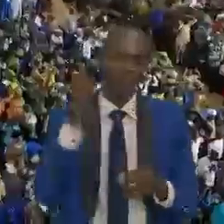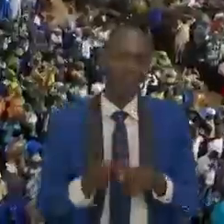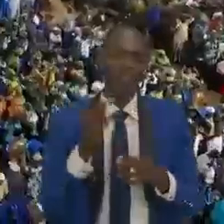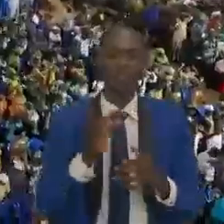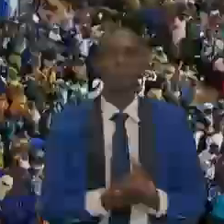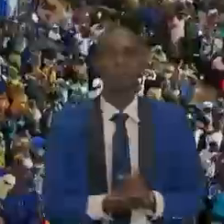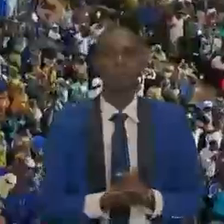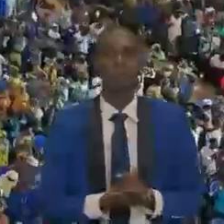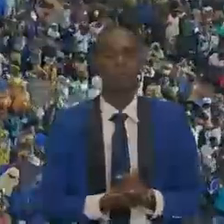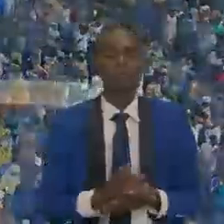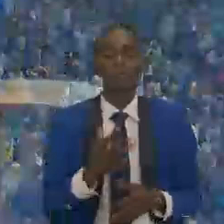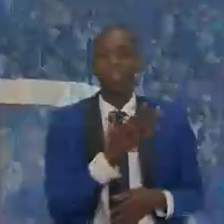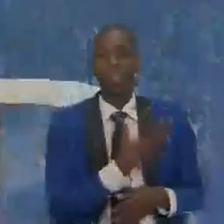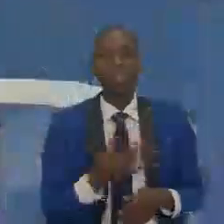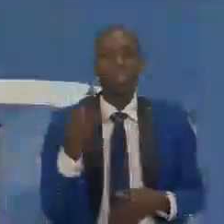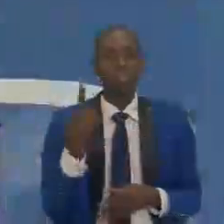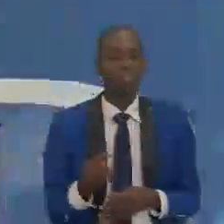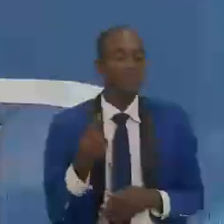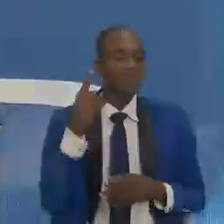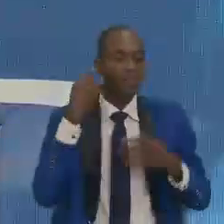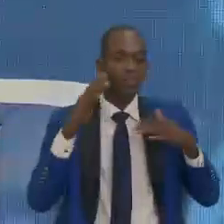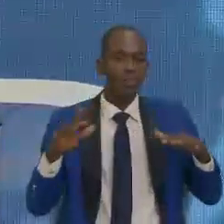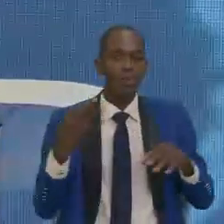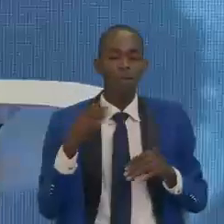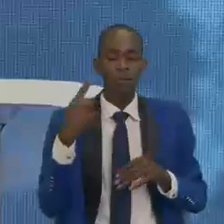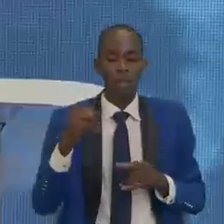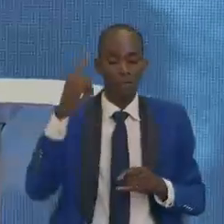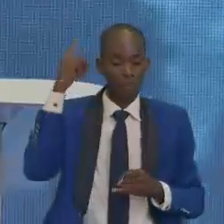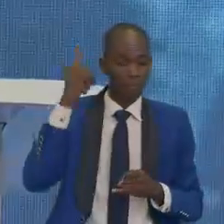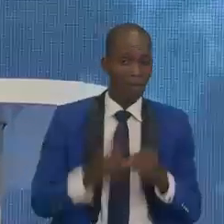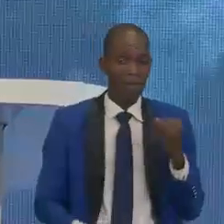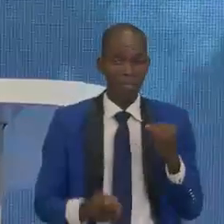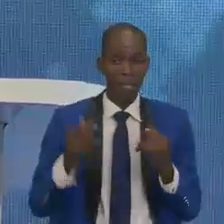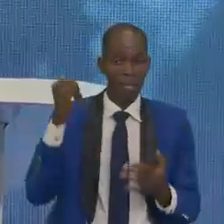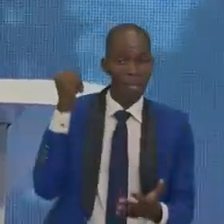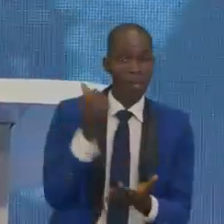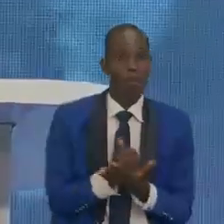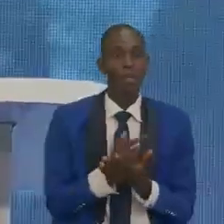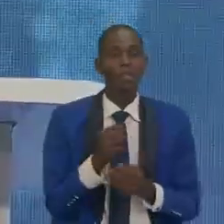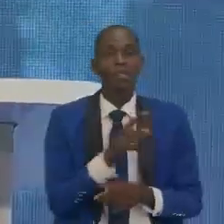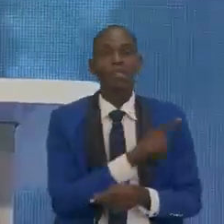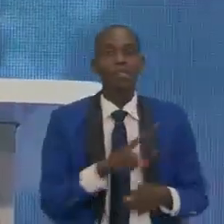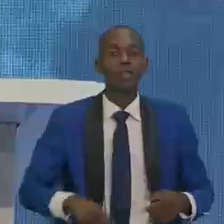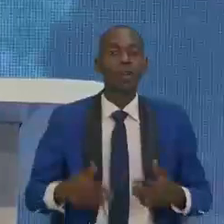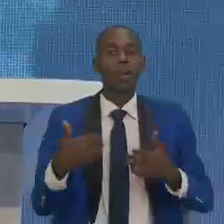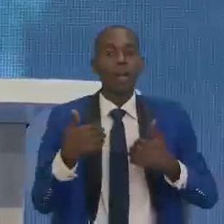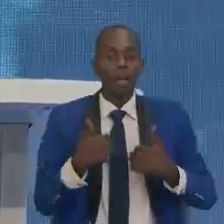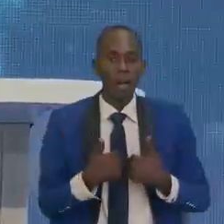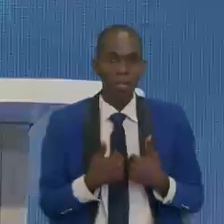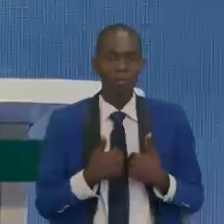At the sound of the final amen, the Lord has worked in your